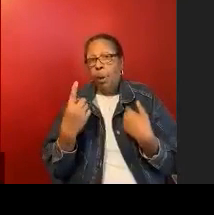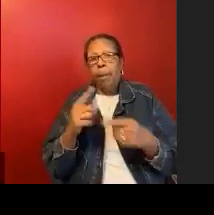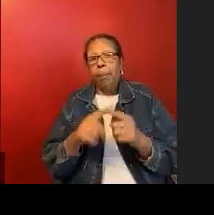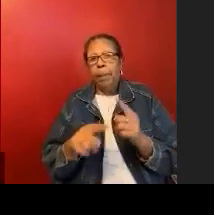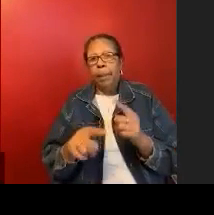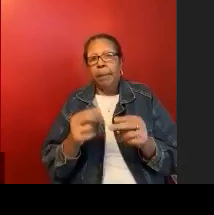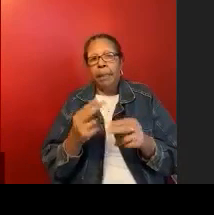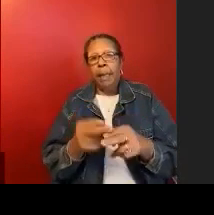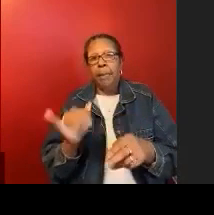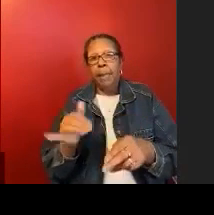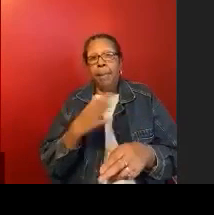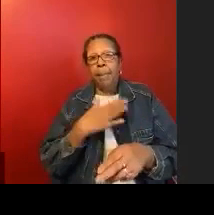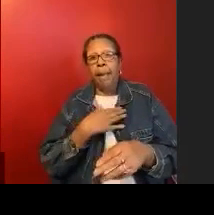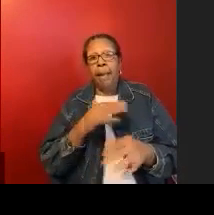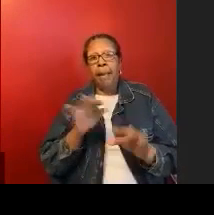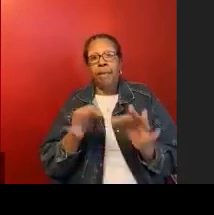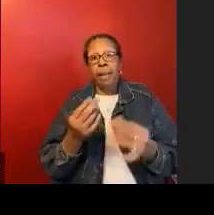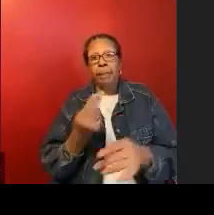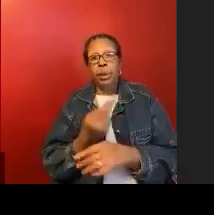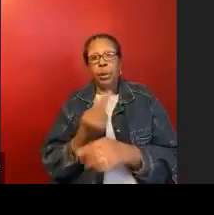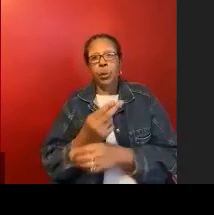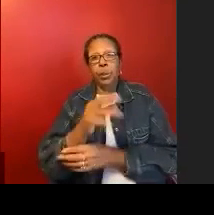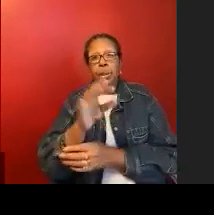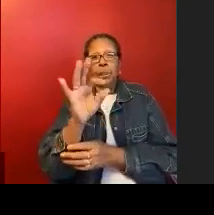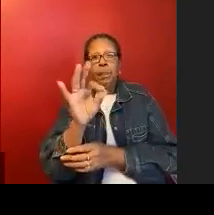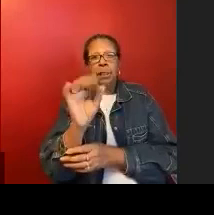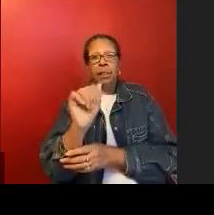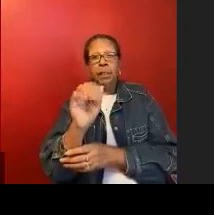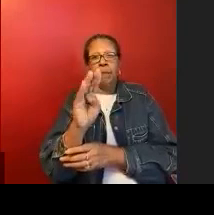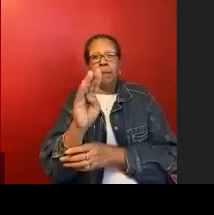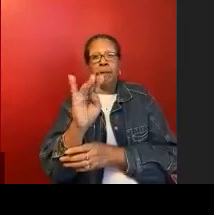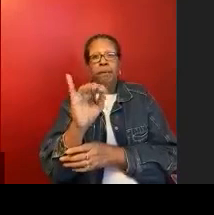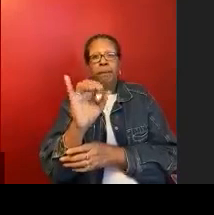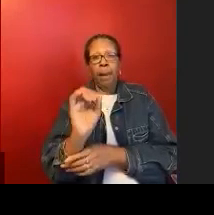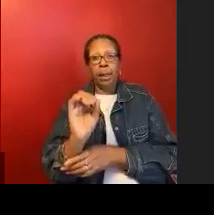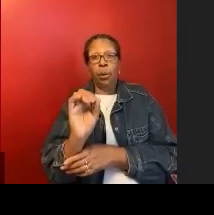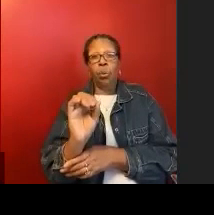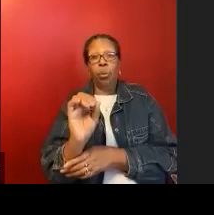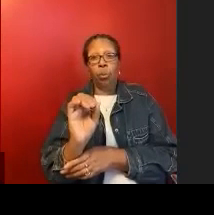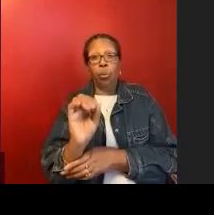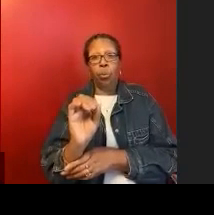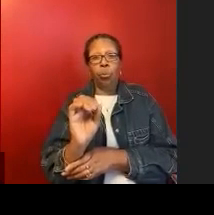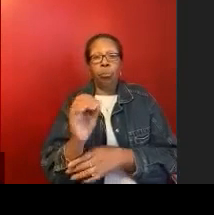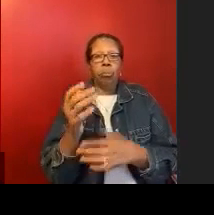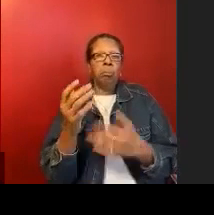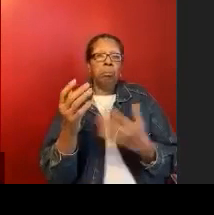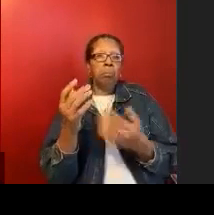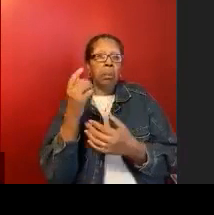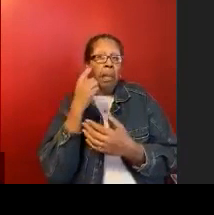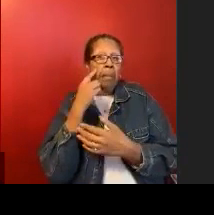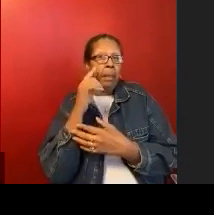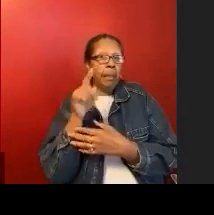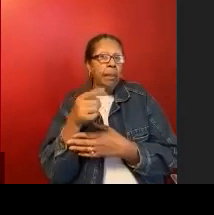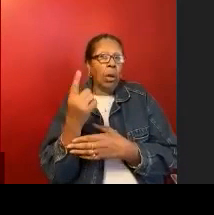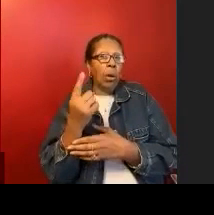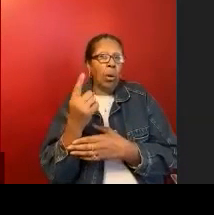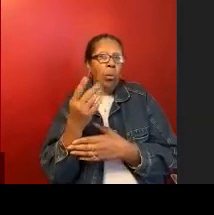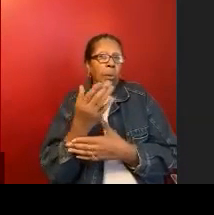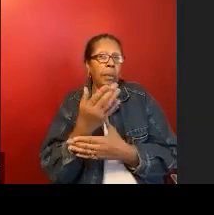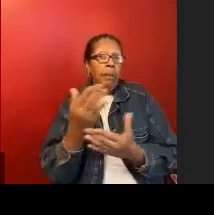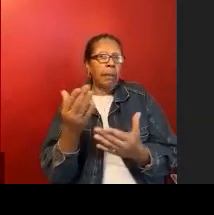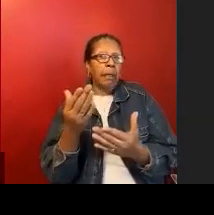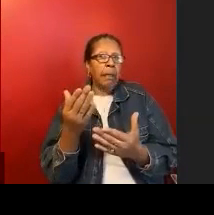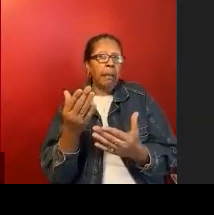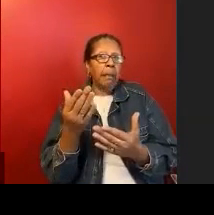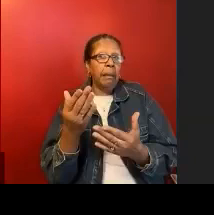family normally calls me is Fabiel, and I guess the only nickname they gave for me was Fabi, as like